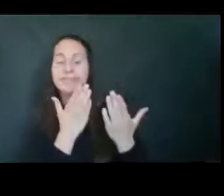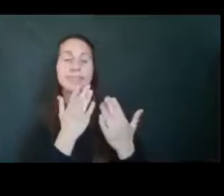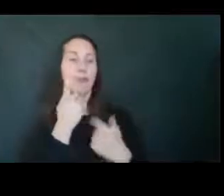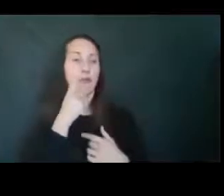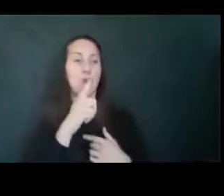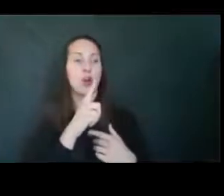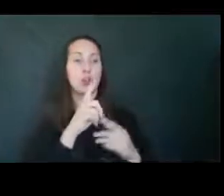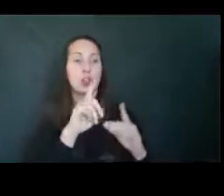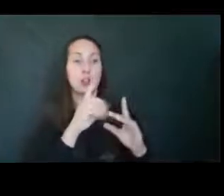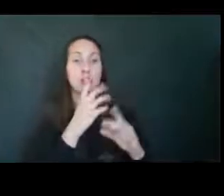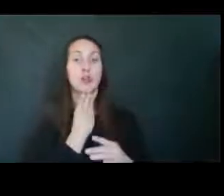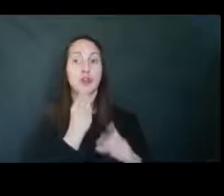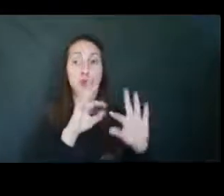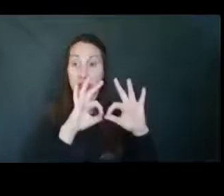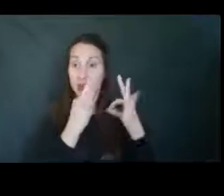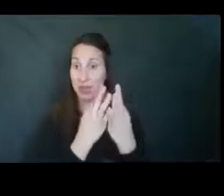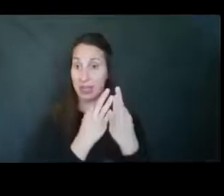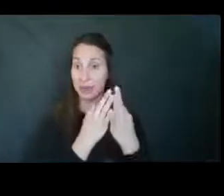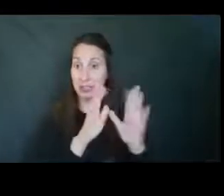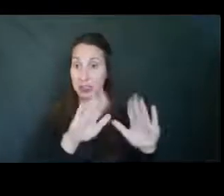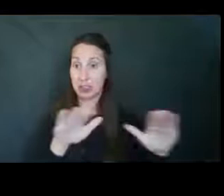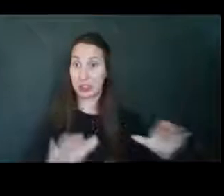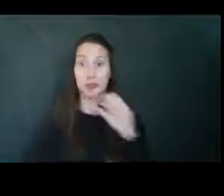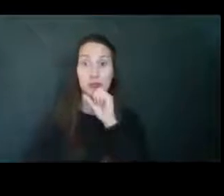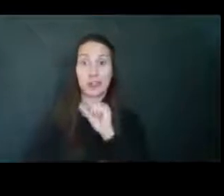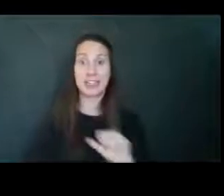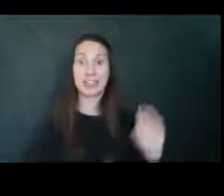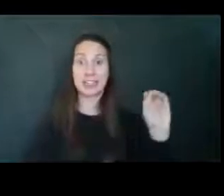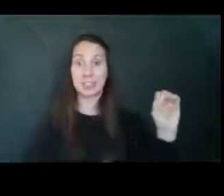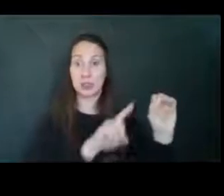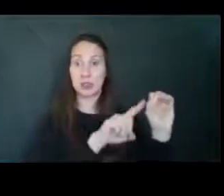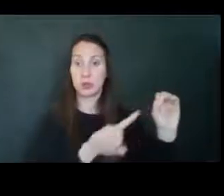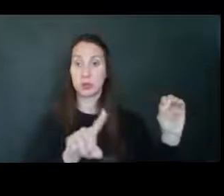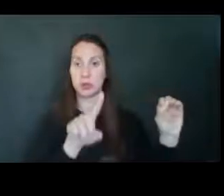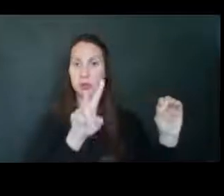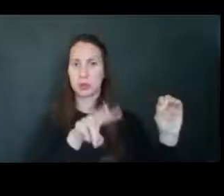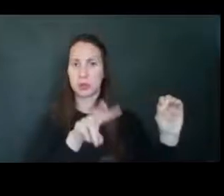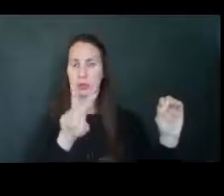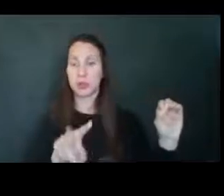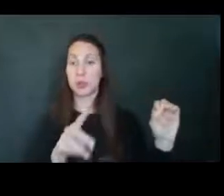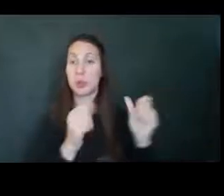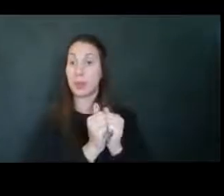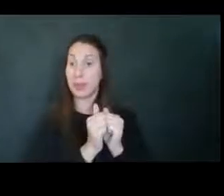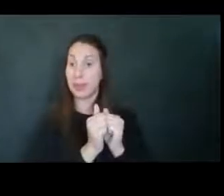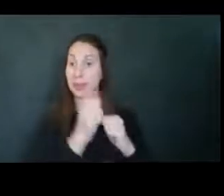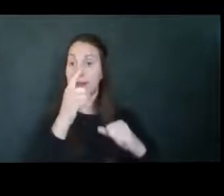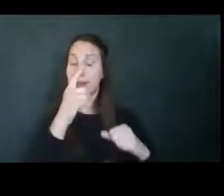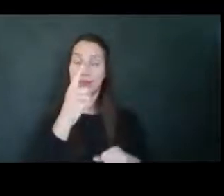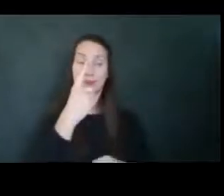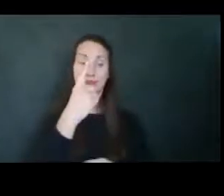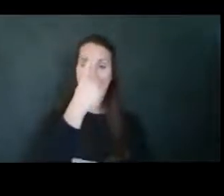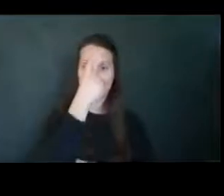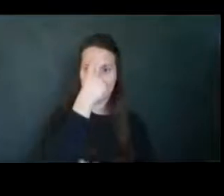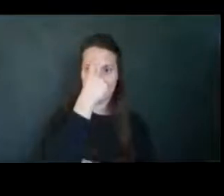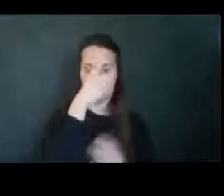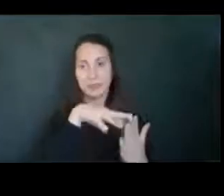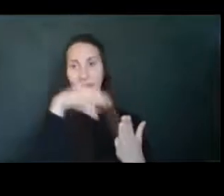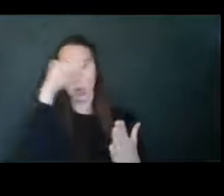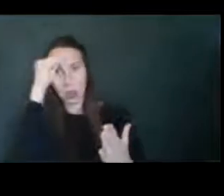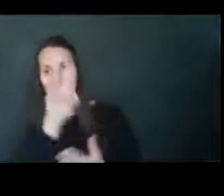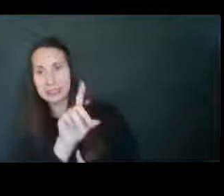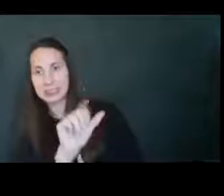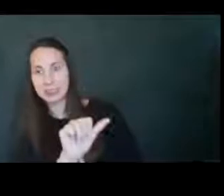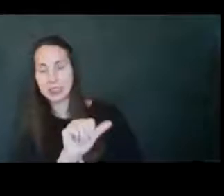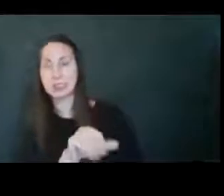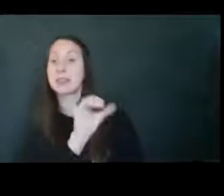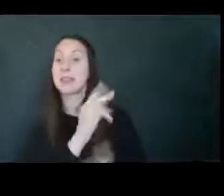children ages 0 to 22 with developmental, intellectual, and learning disabilities. This program was started under